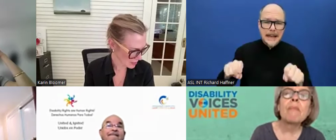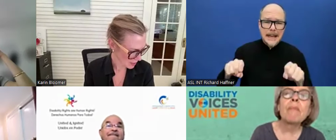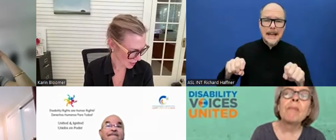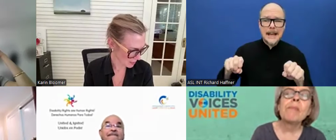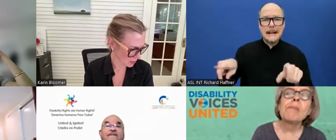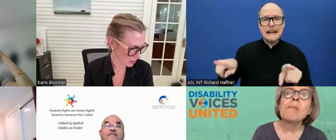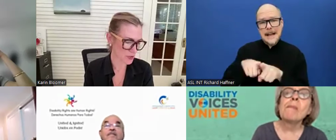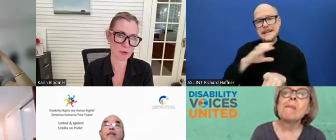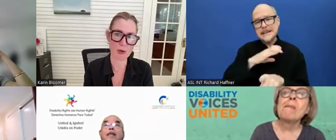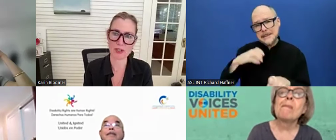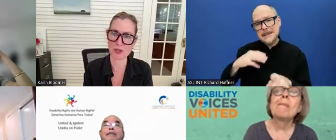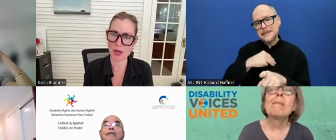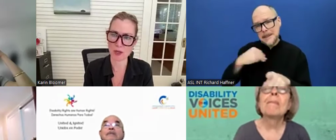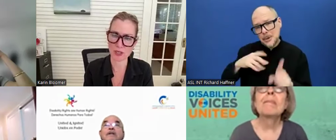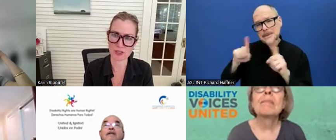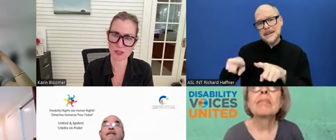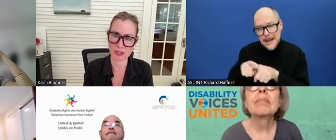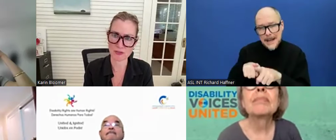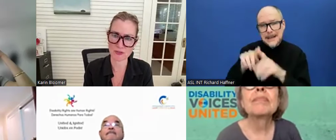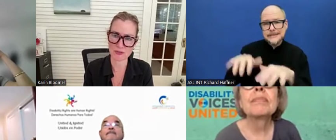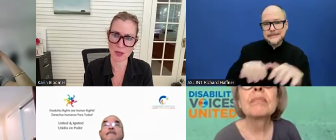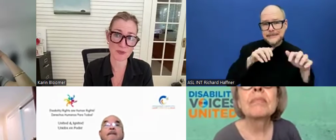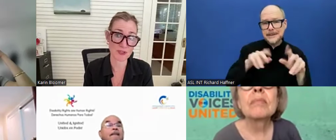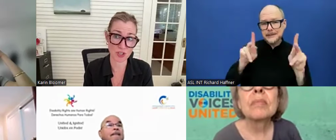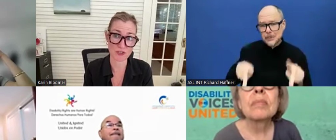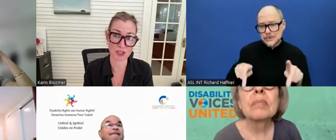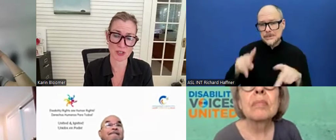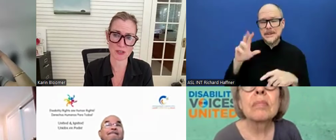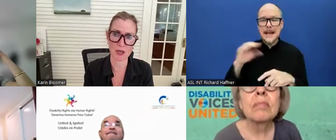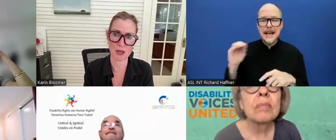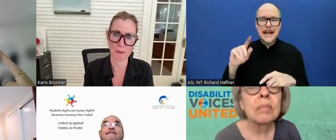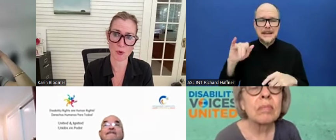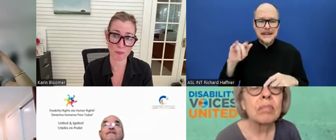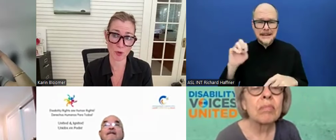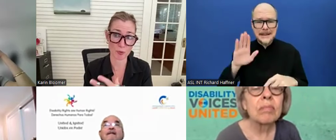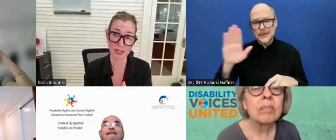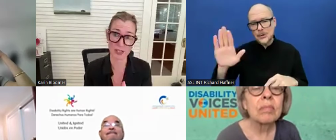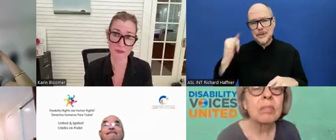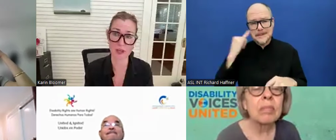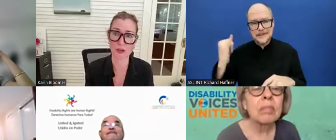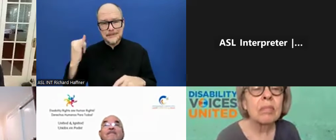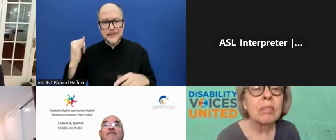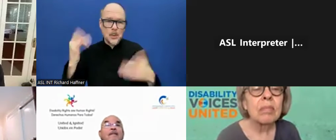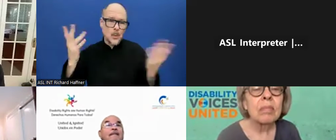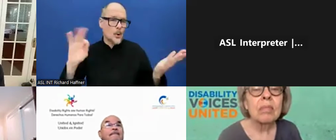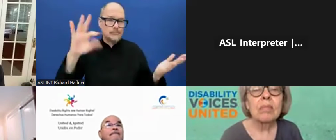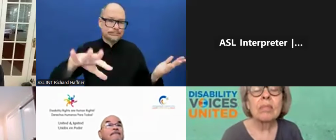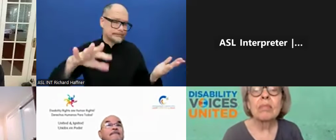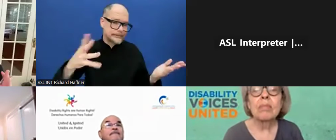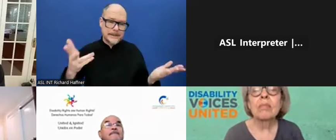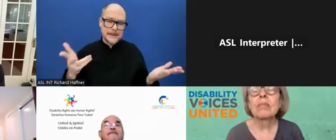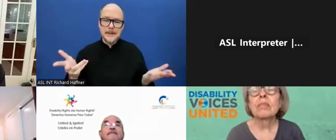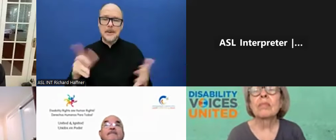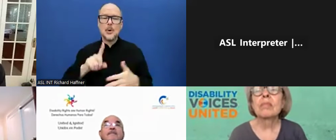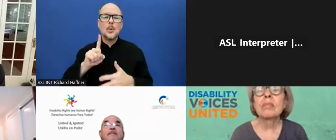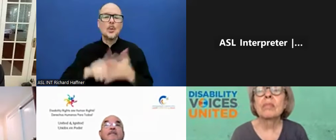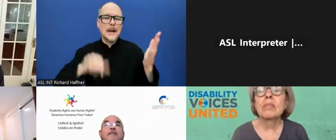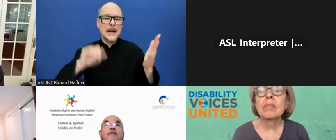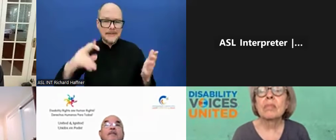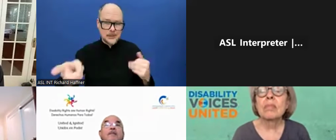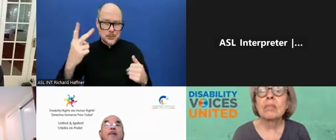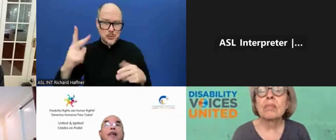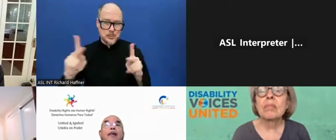meeting. And also, I think you echoing Talene's suggestion or putting it out there of, what if it was two people from